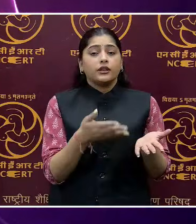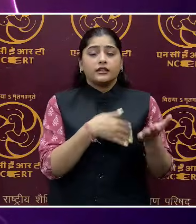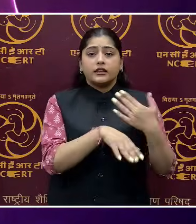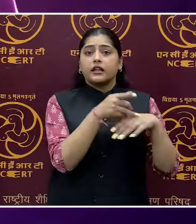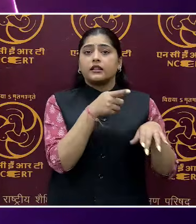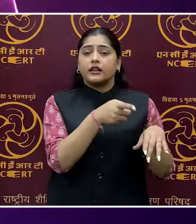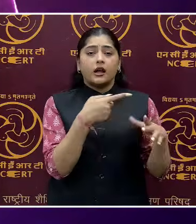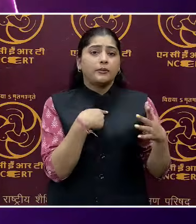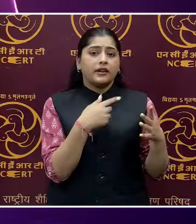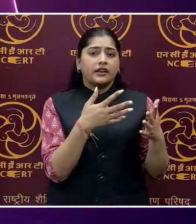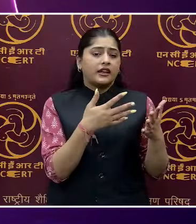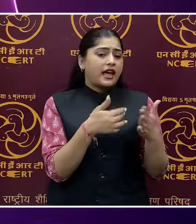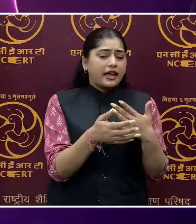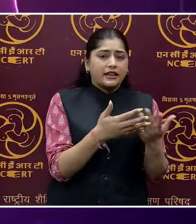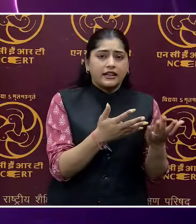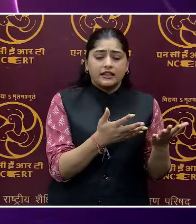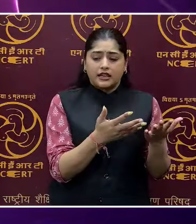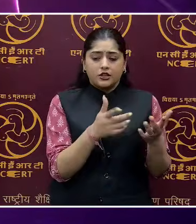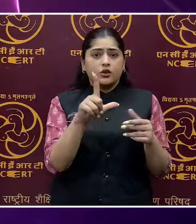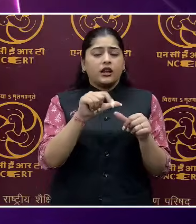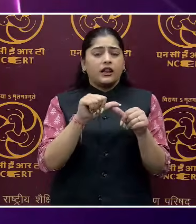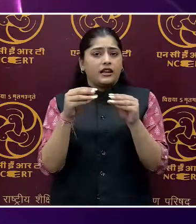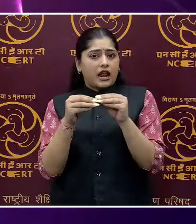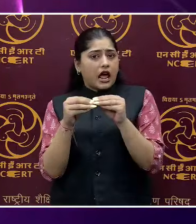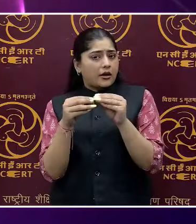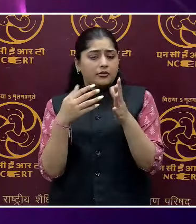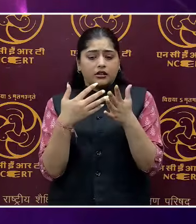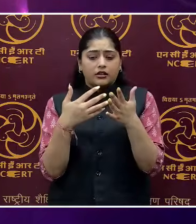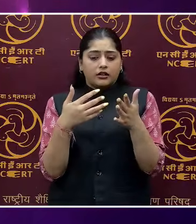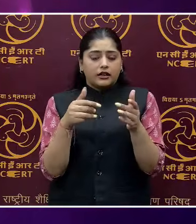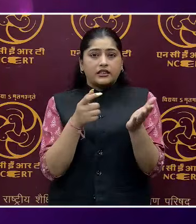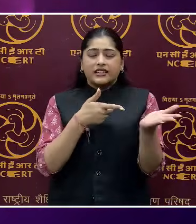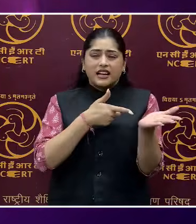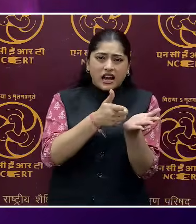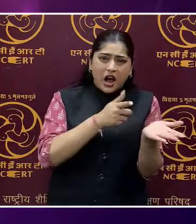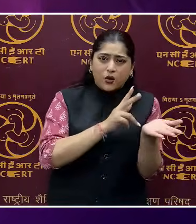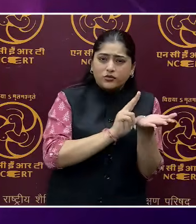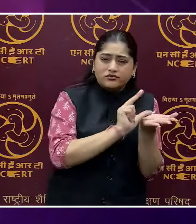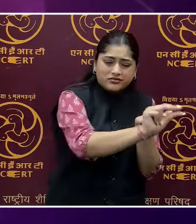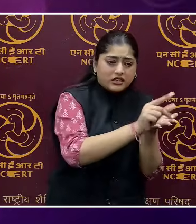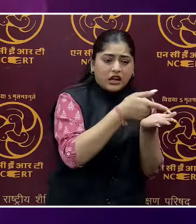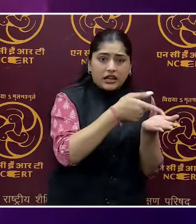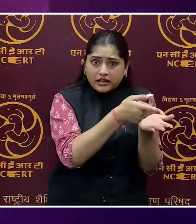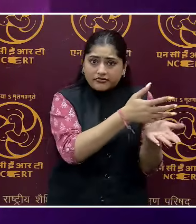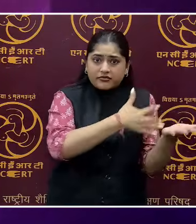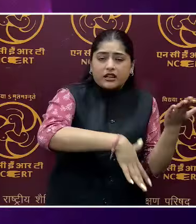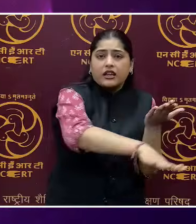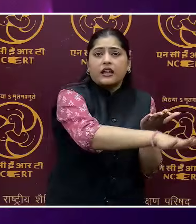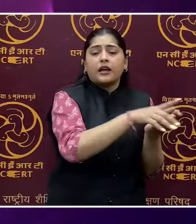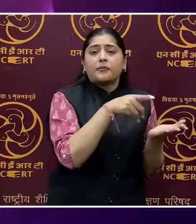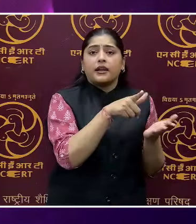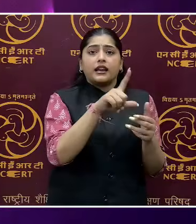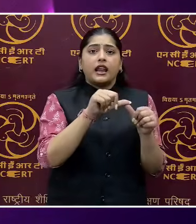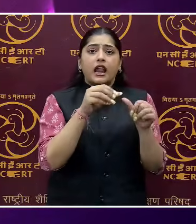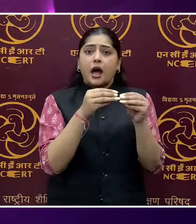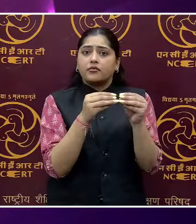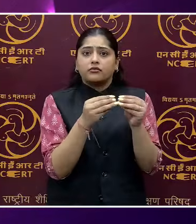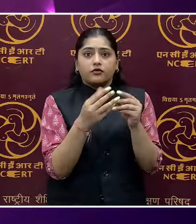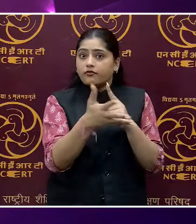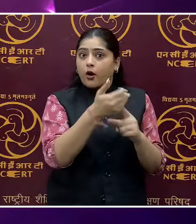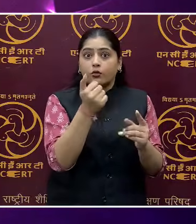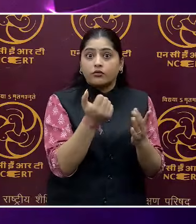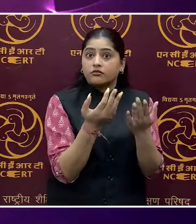are not easily accessible to the rural areas, or we can say that instrumentations or sometimes